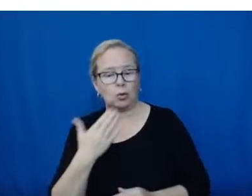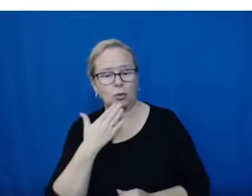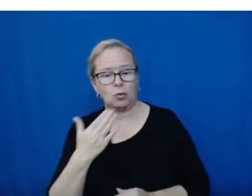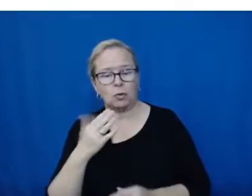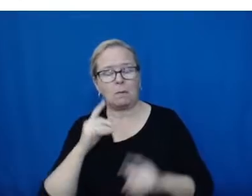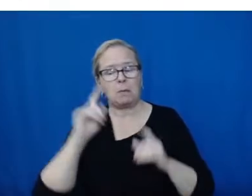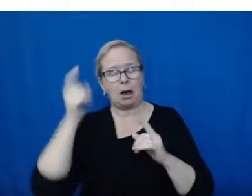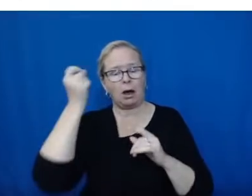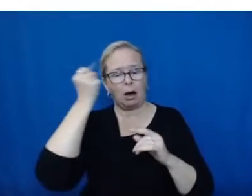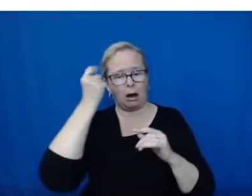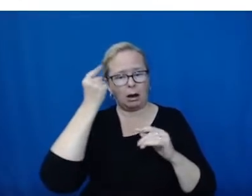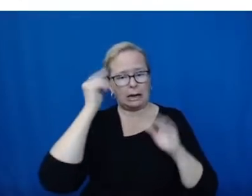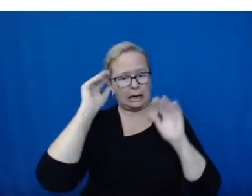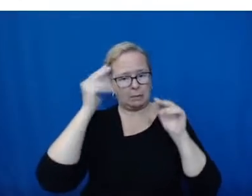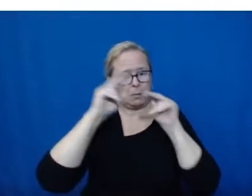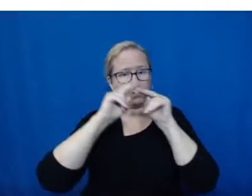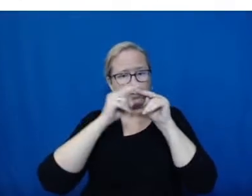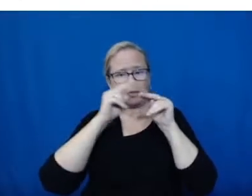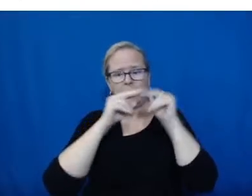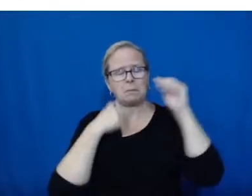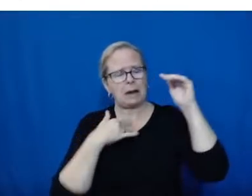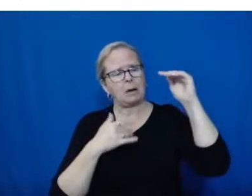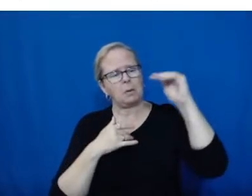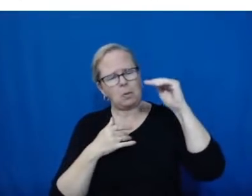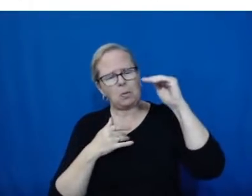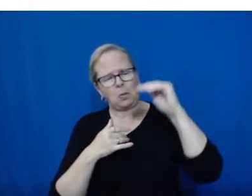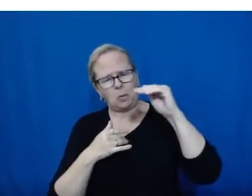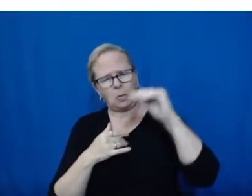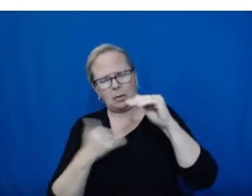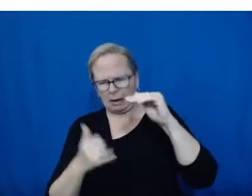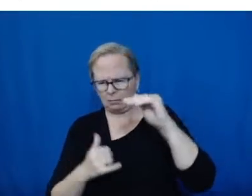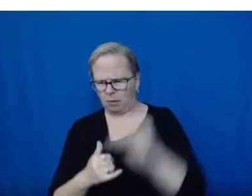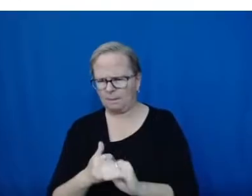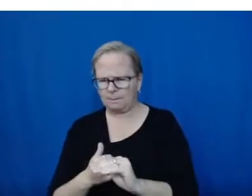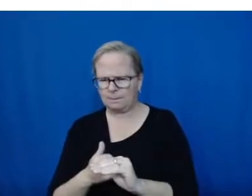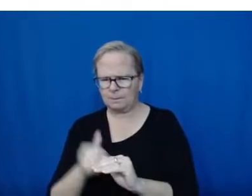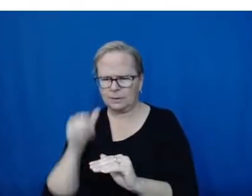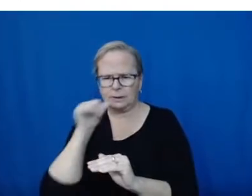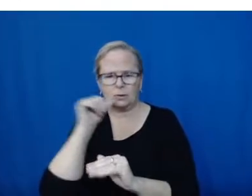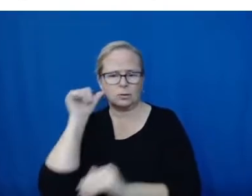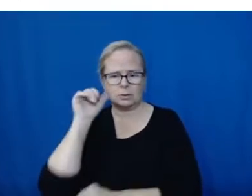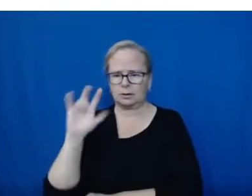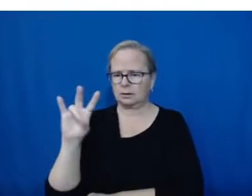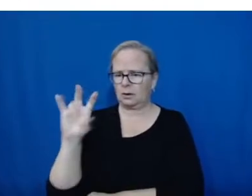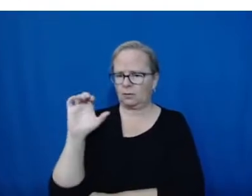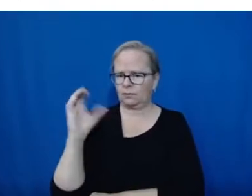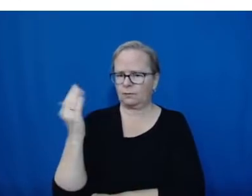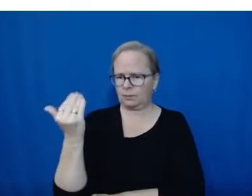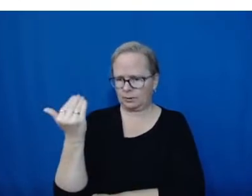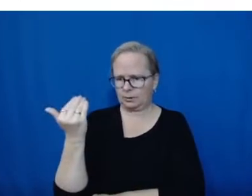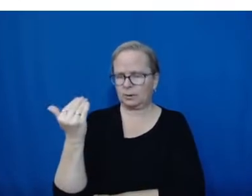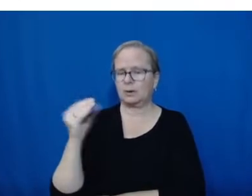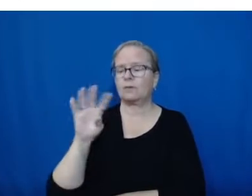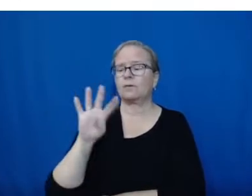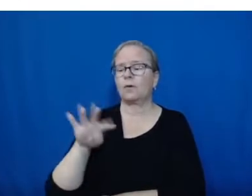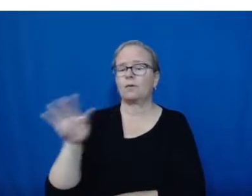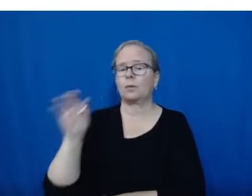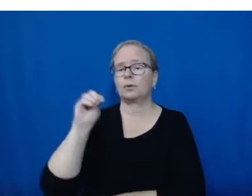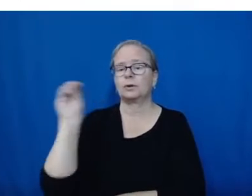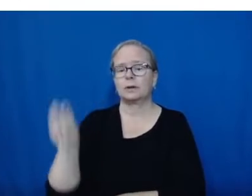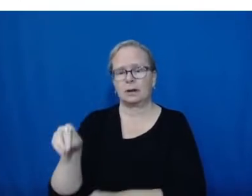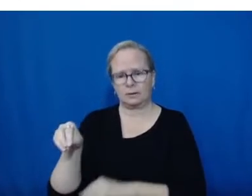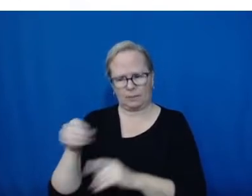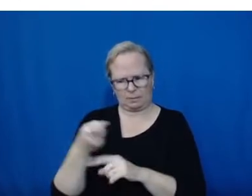of a trend. So cases yesterday on Monday, 715. That's a 44% decrease over last week's